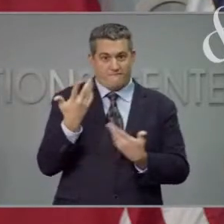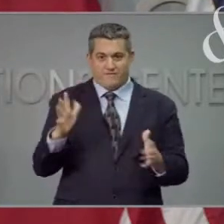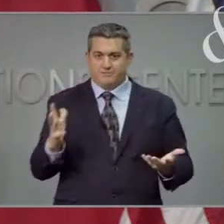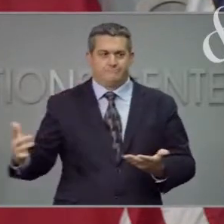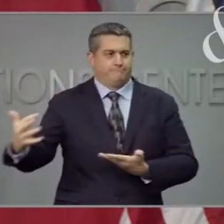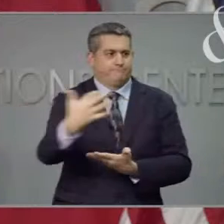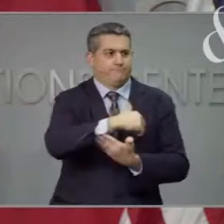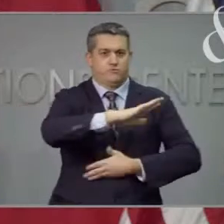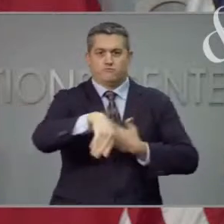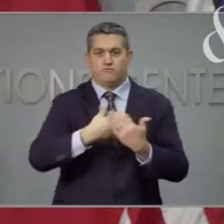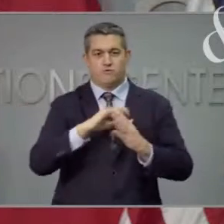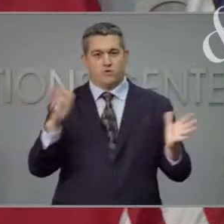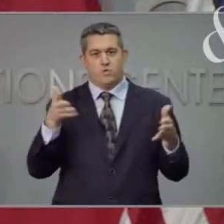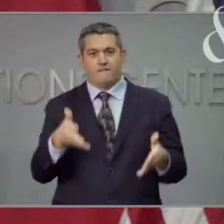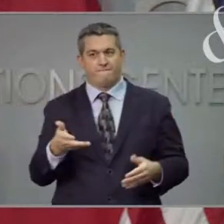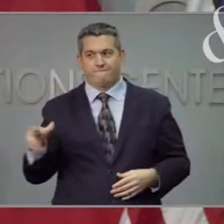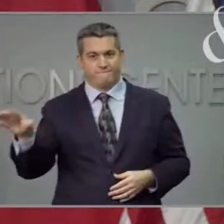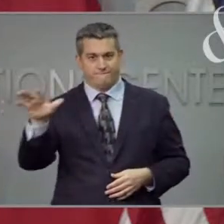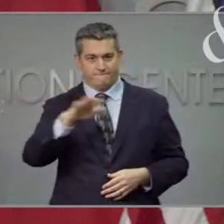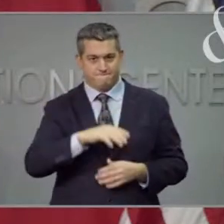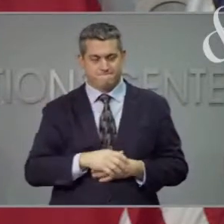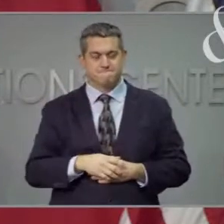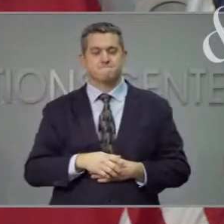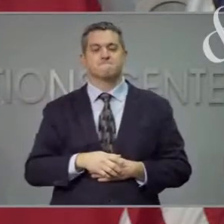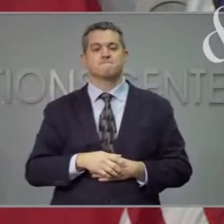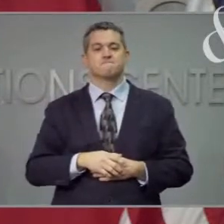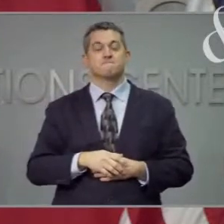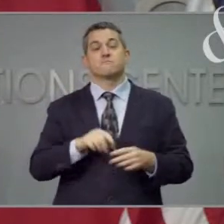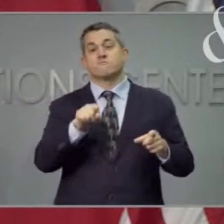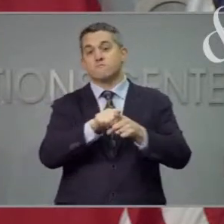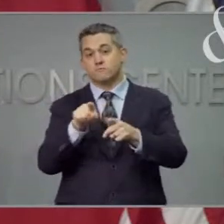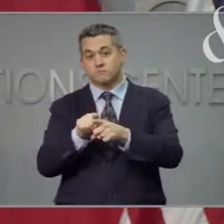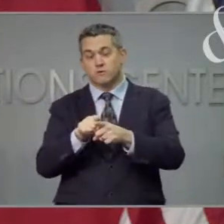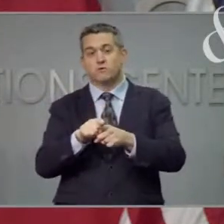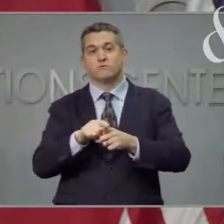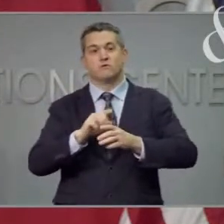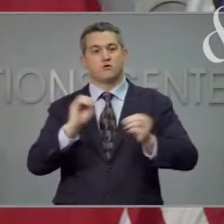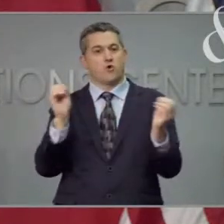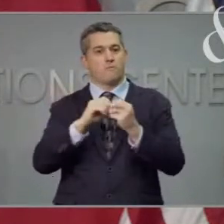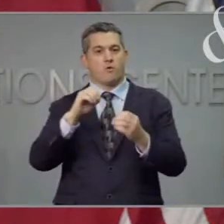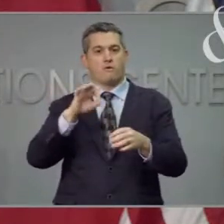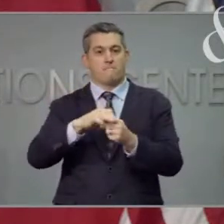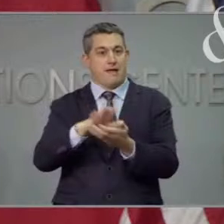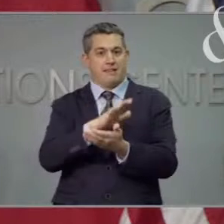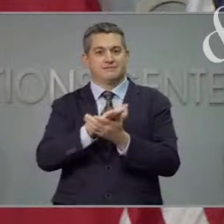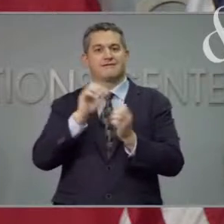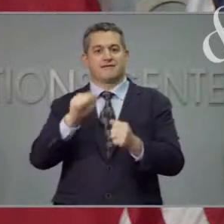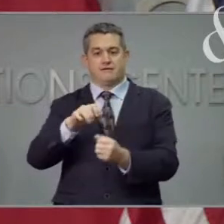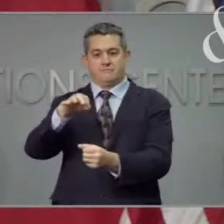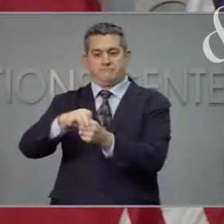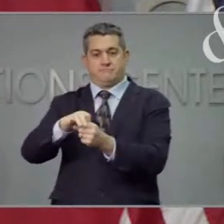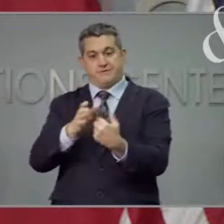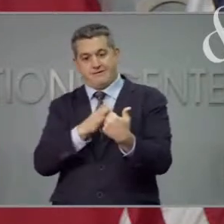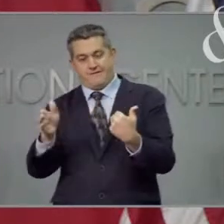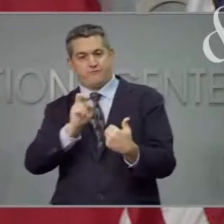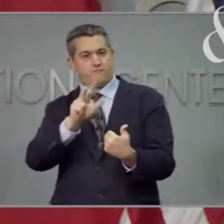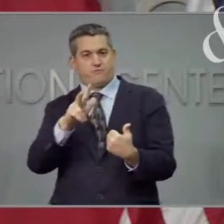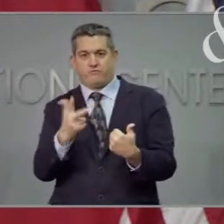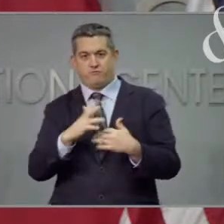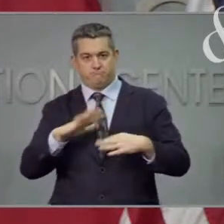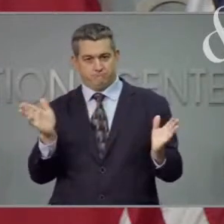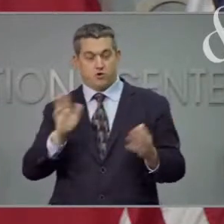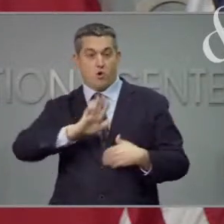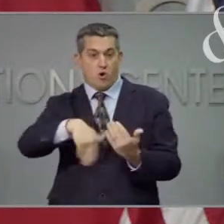more votes to count at that time. There are also no more ballots that can be cast for this election.